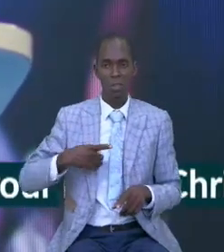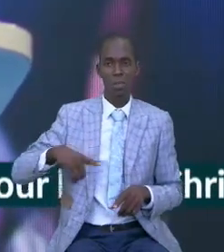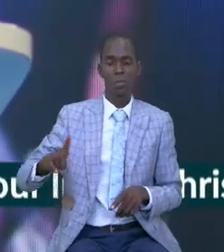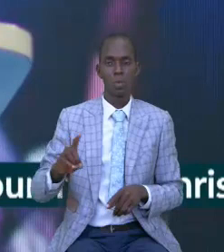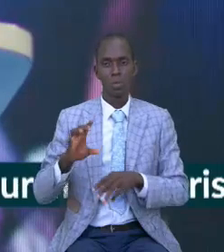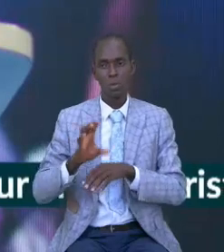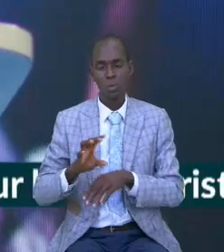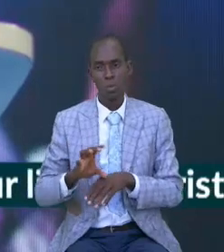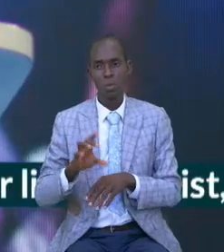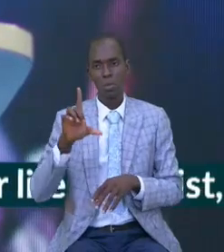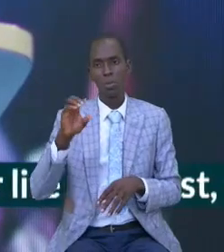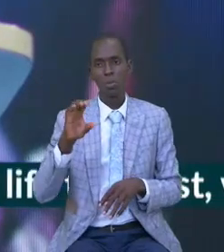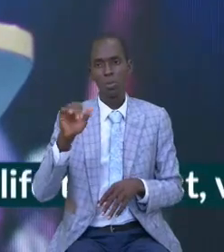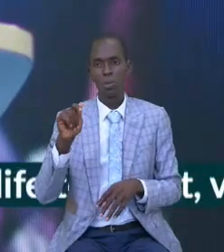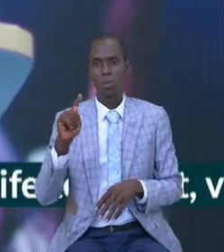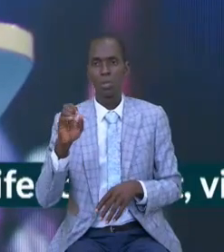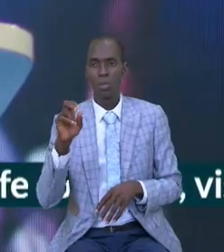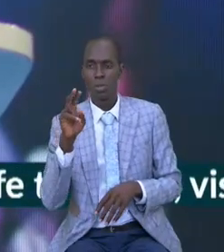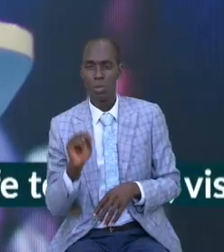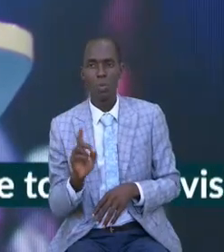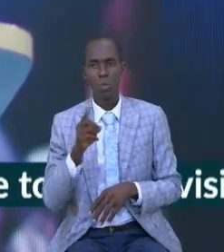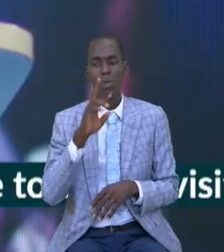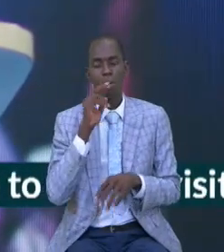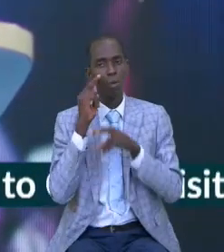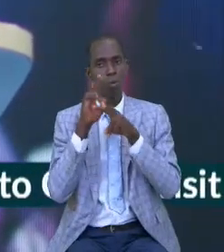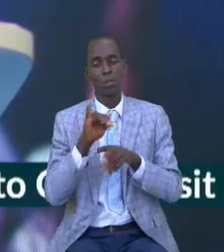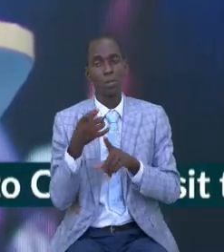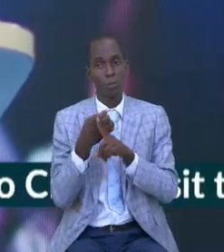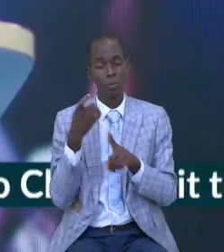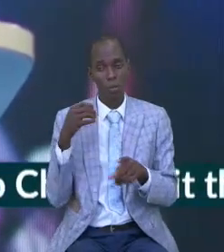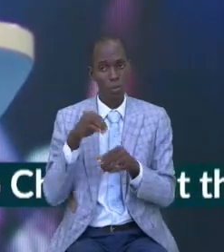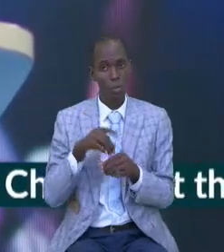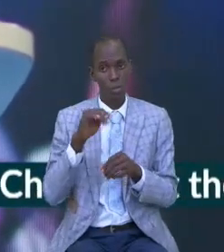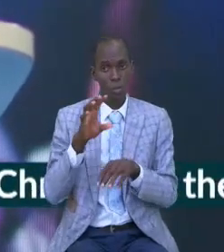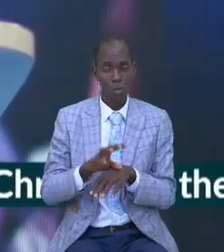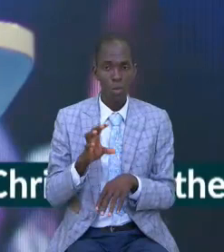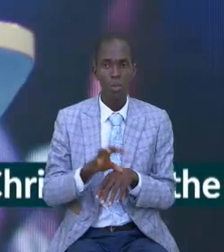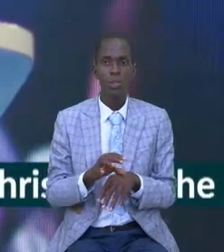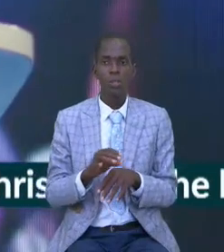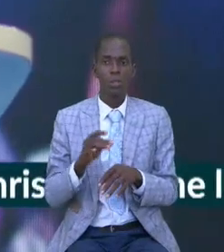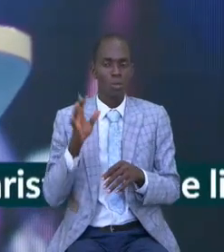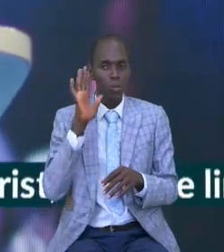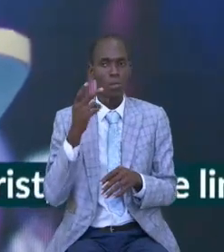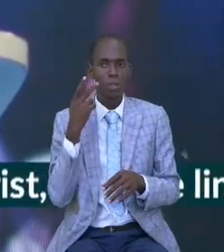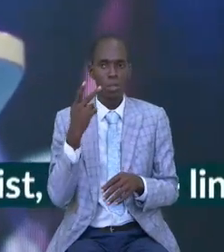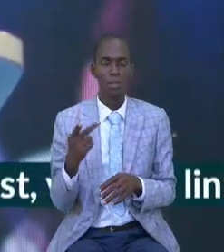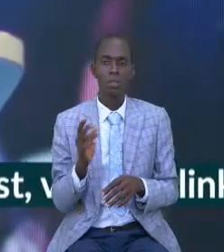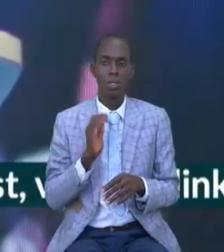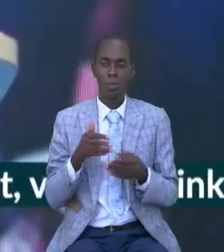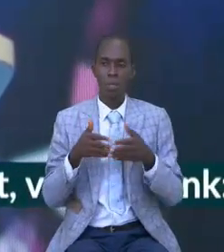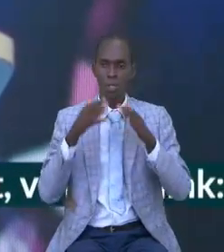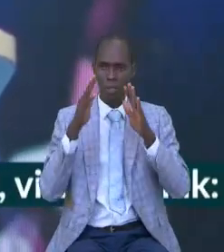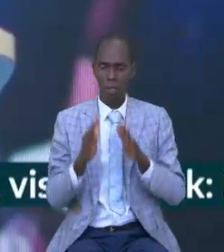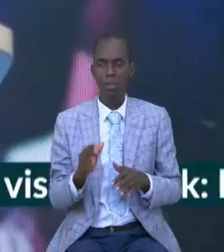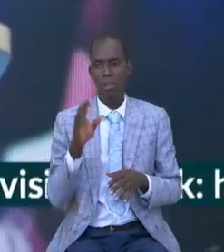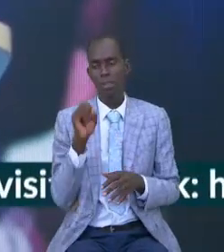little sleep, and you feel, we're rejoicing with you that we are saved. We call on our pastor to help us tonight, and